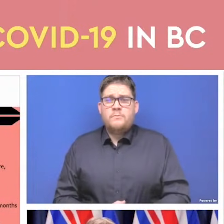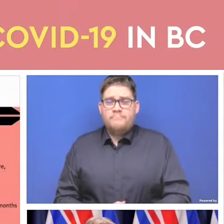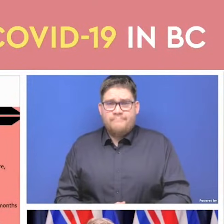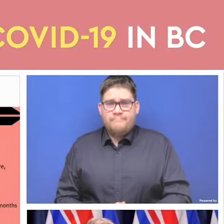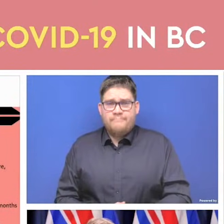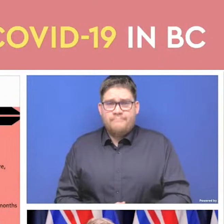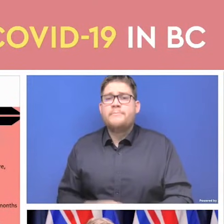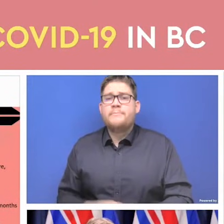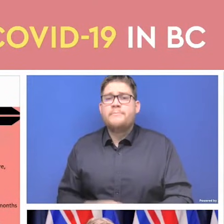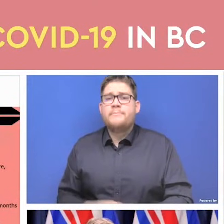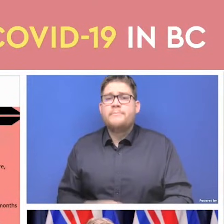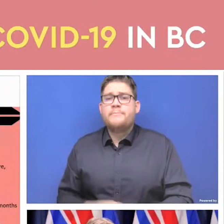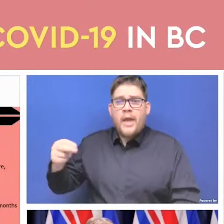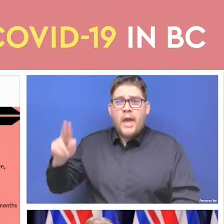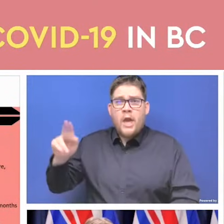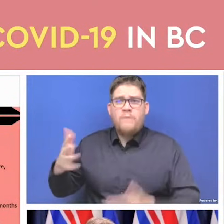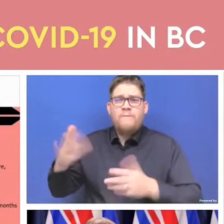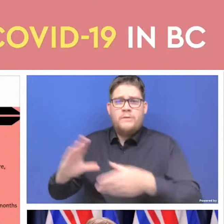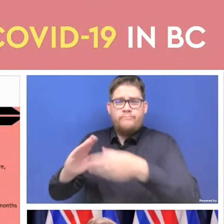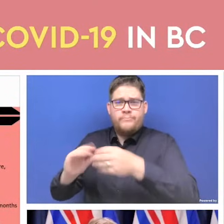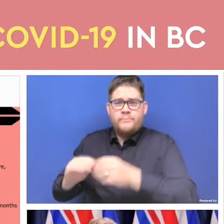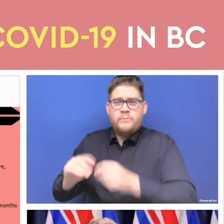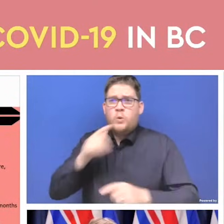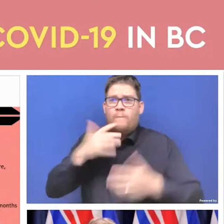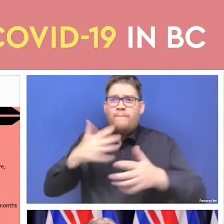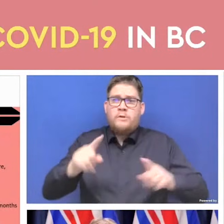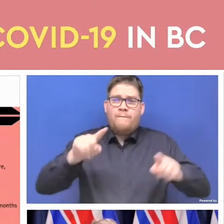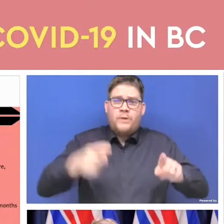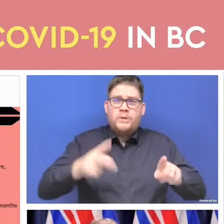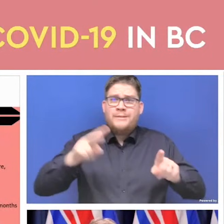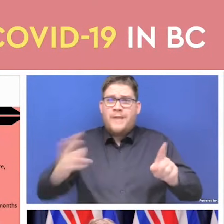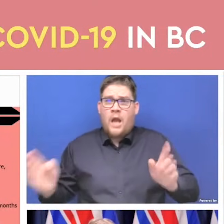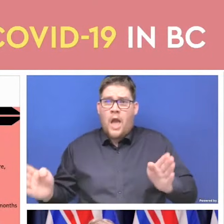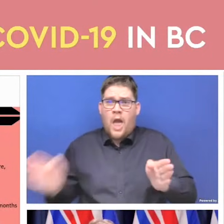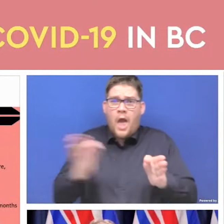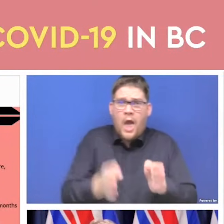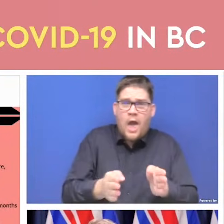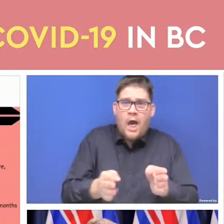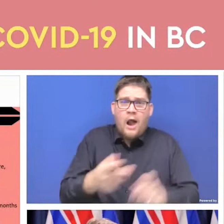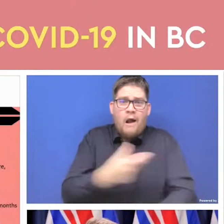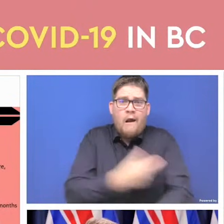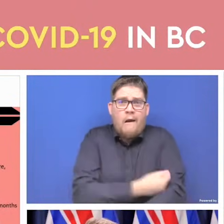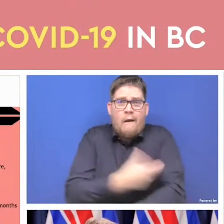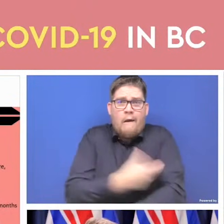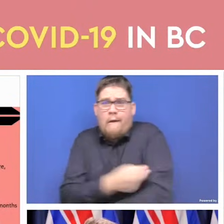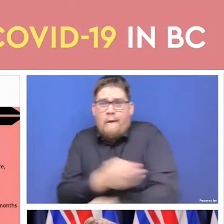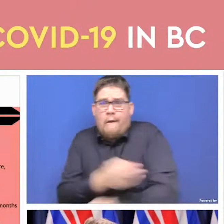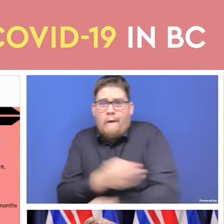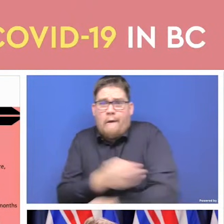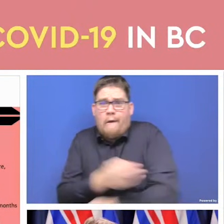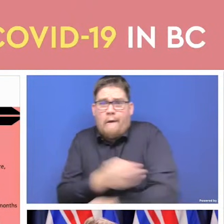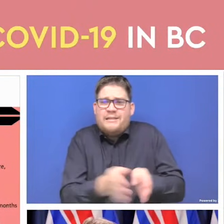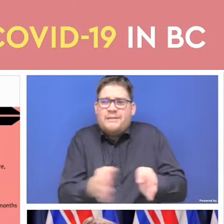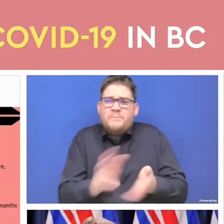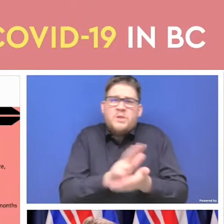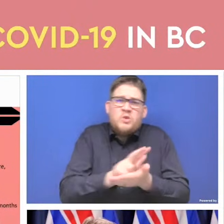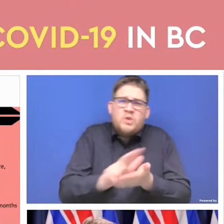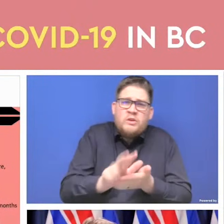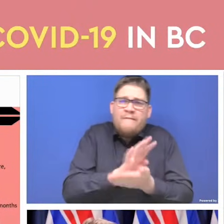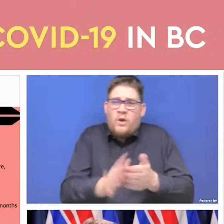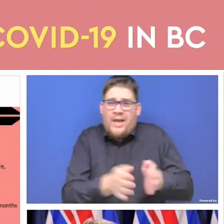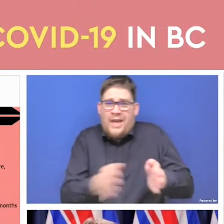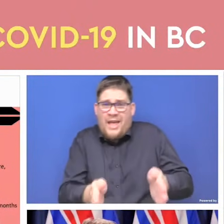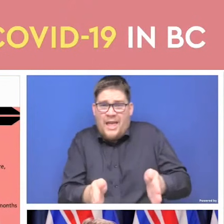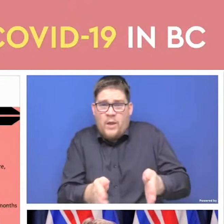healthcare workers who receive their dose 2 after only 21 to anywhere from 3 to 5 weeks after their